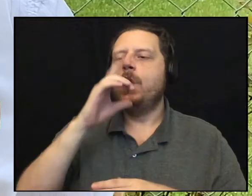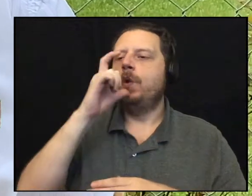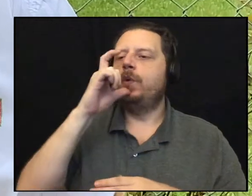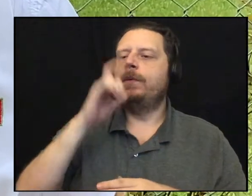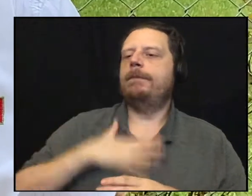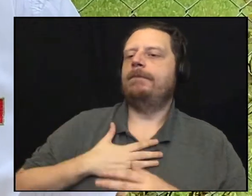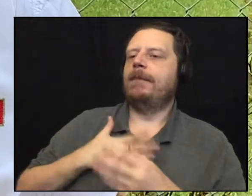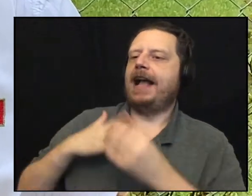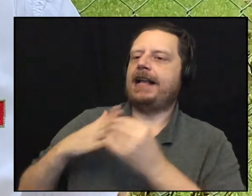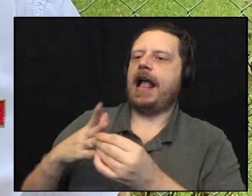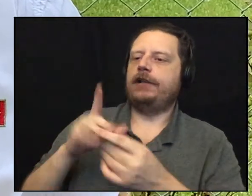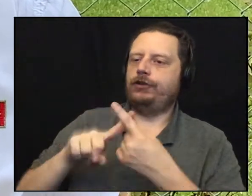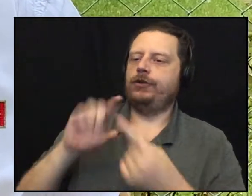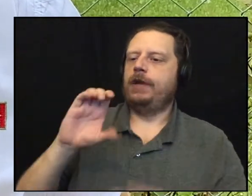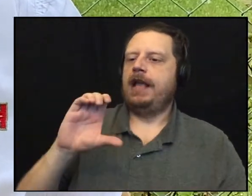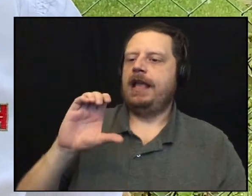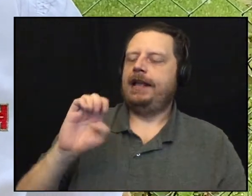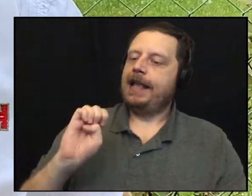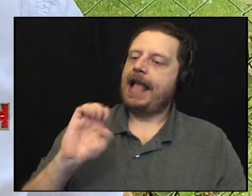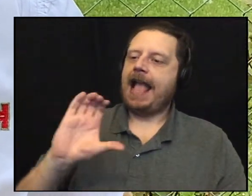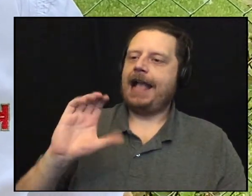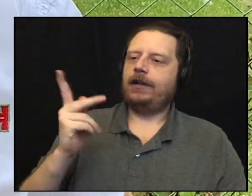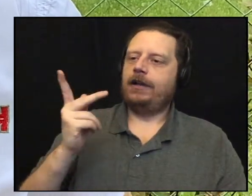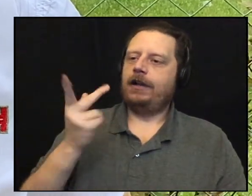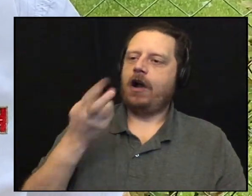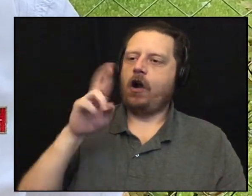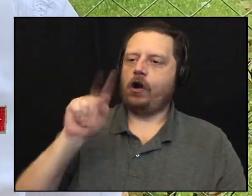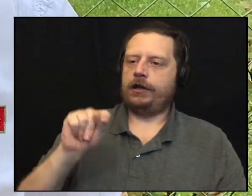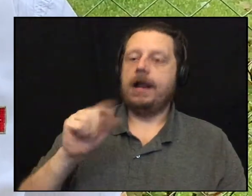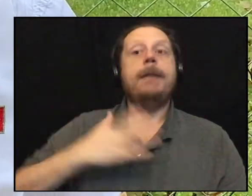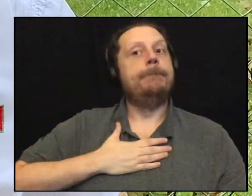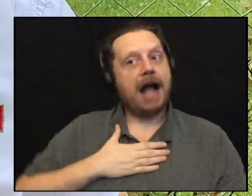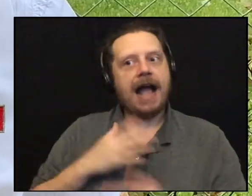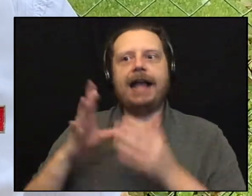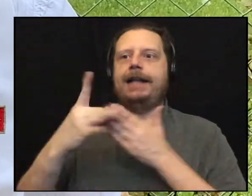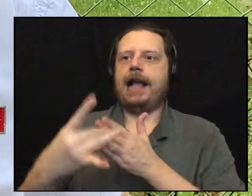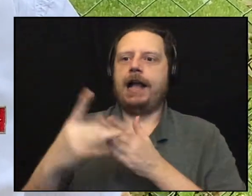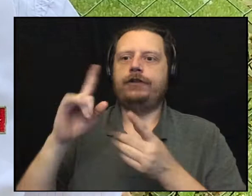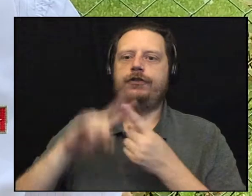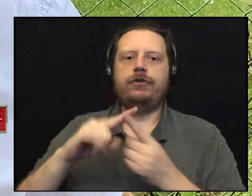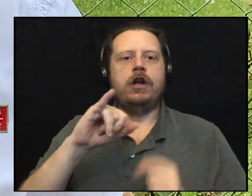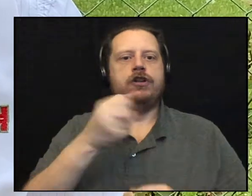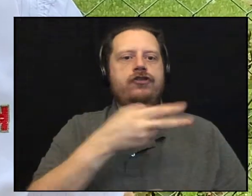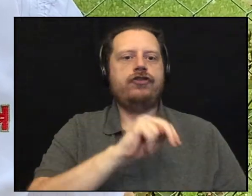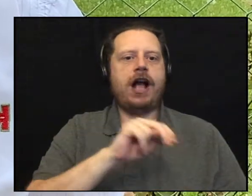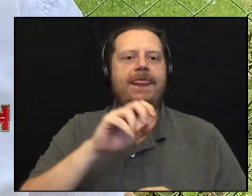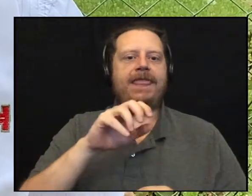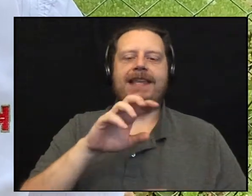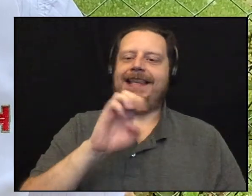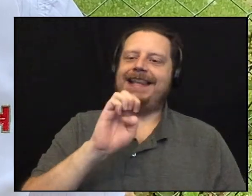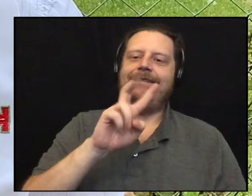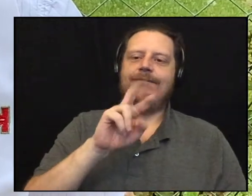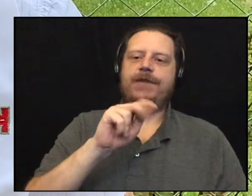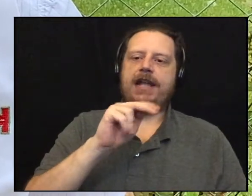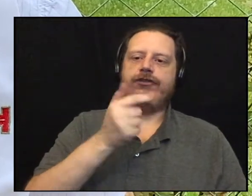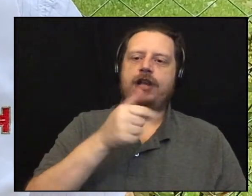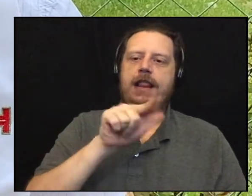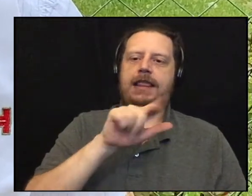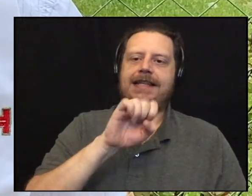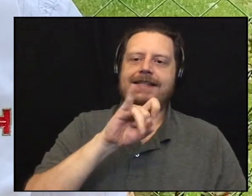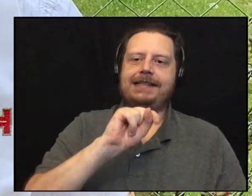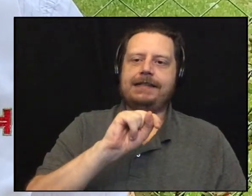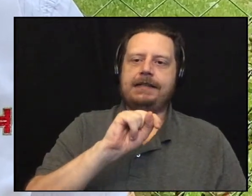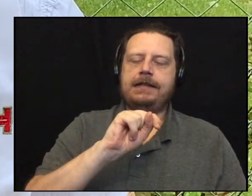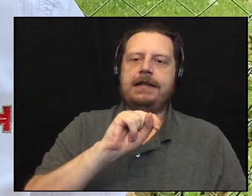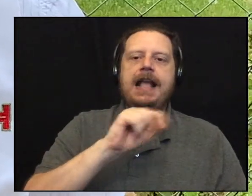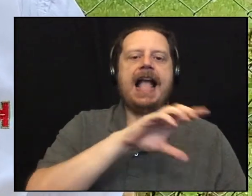were. Eckhart, my guide to John the Evangelist and